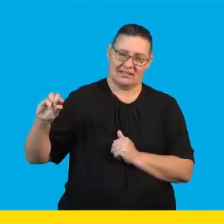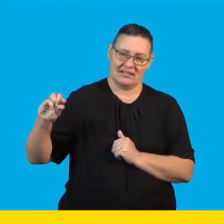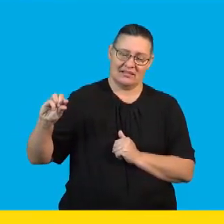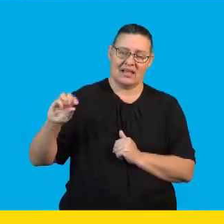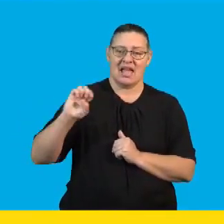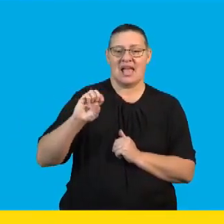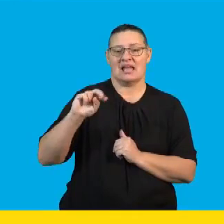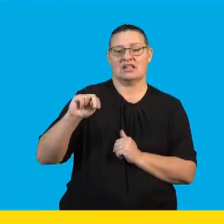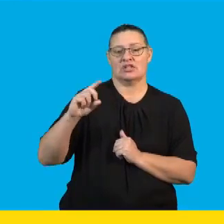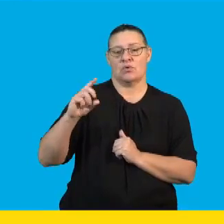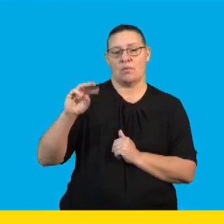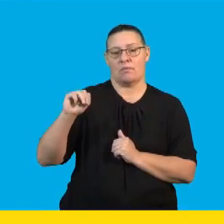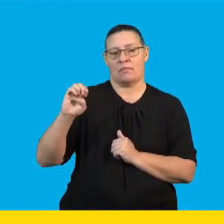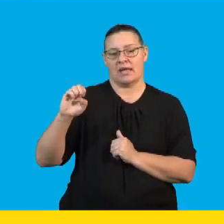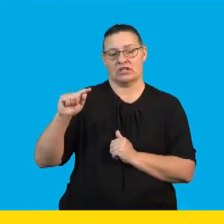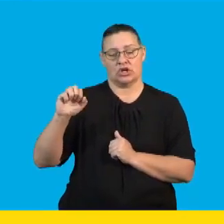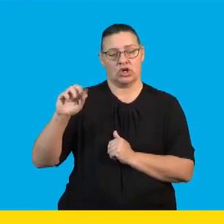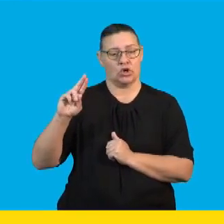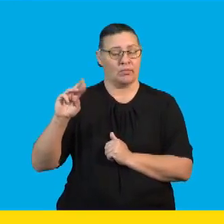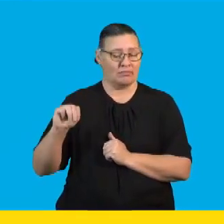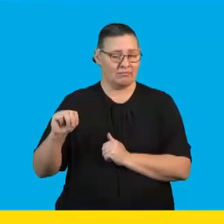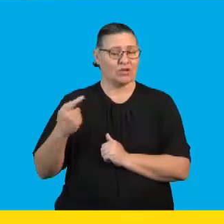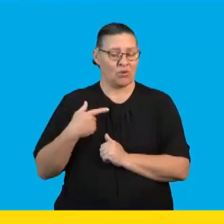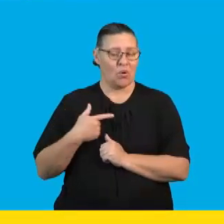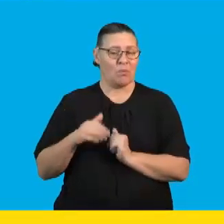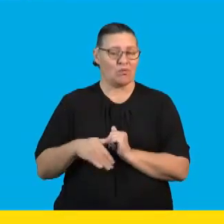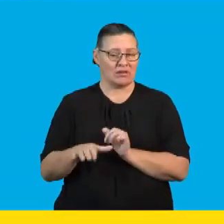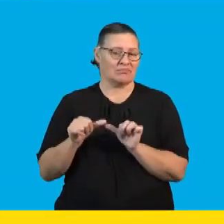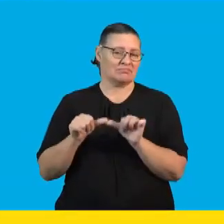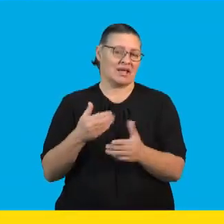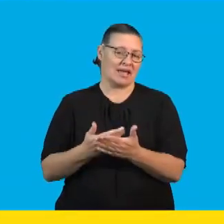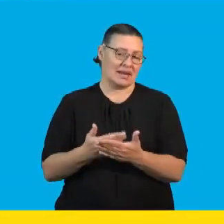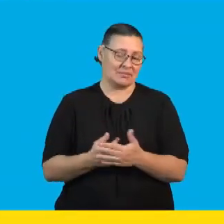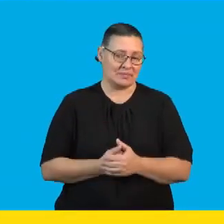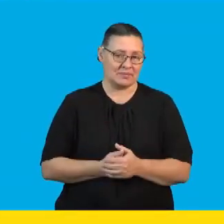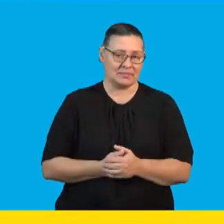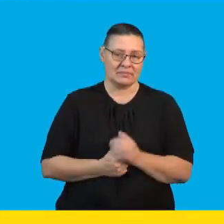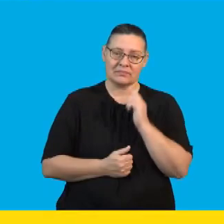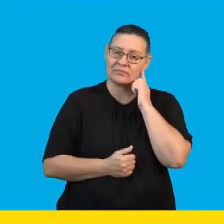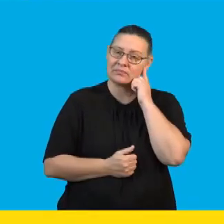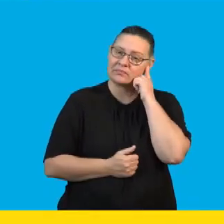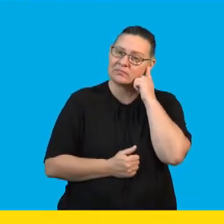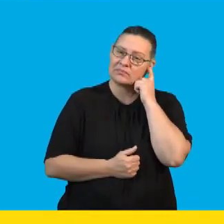thicken the endometrium. And the purpose is to maintain pregnancy.